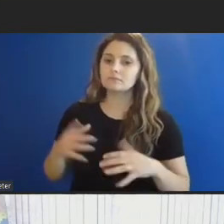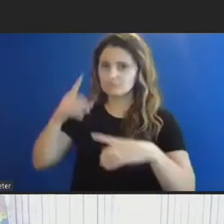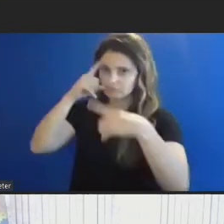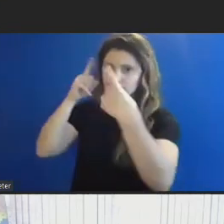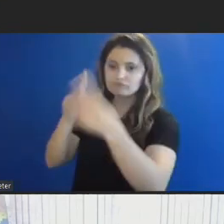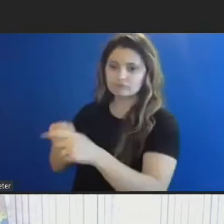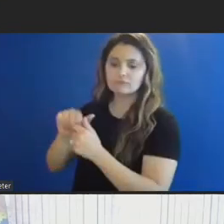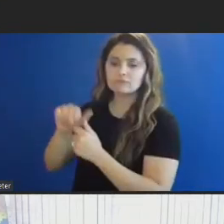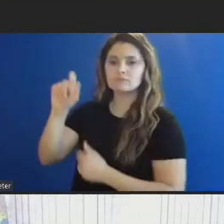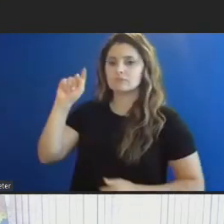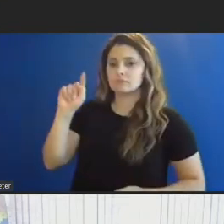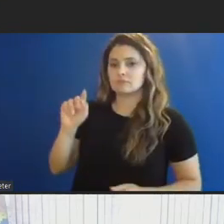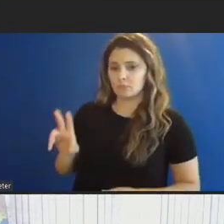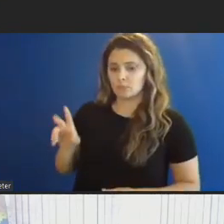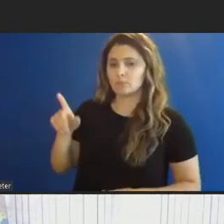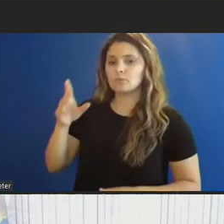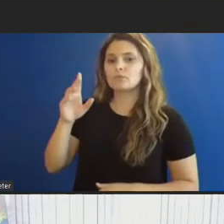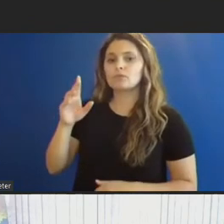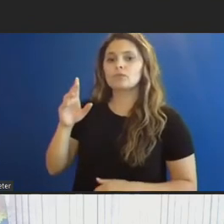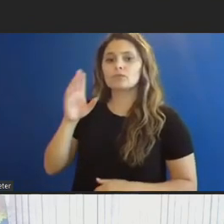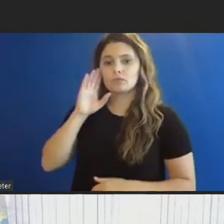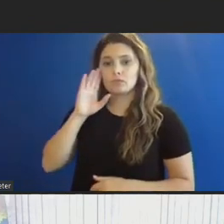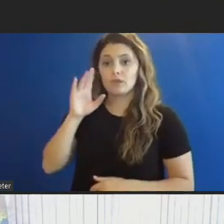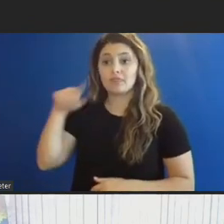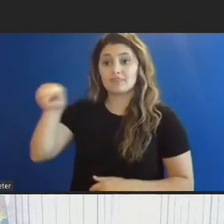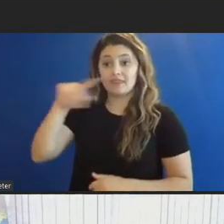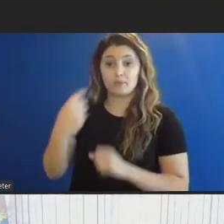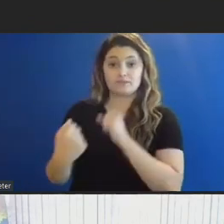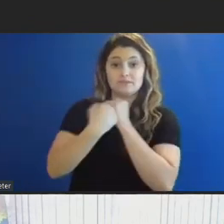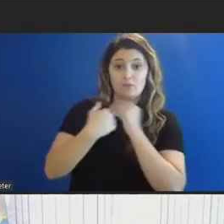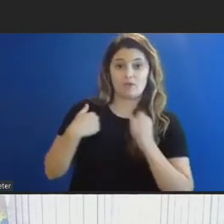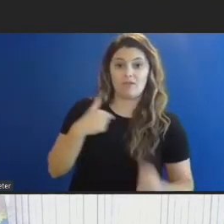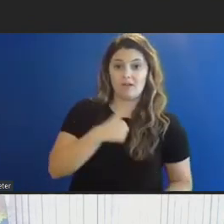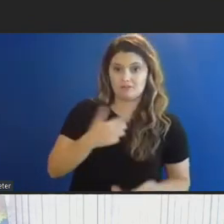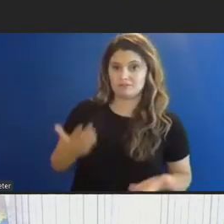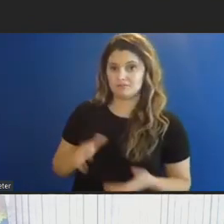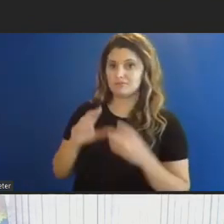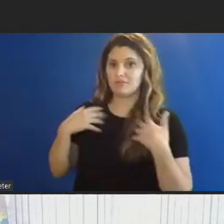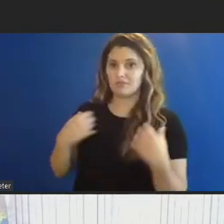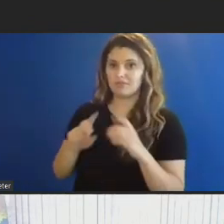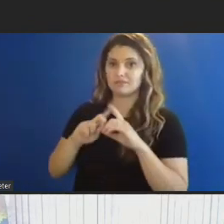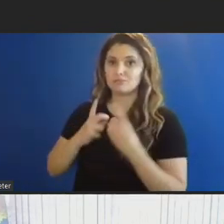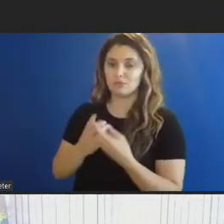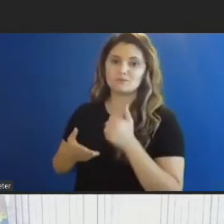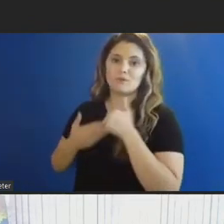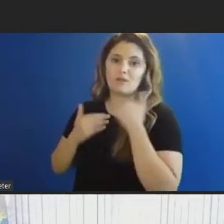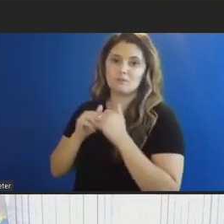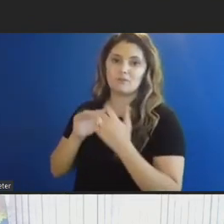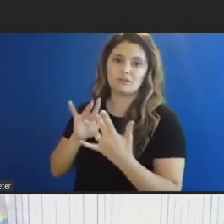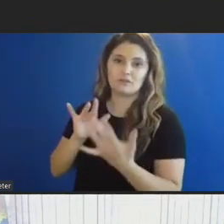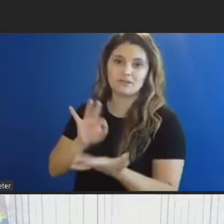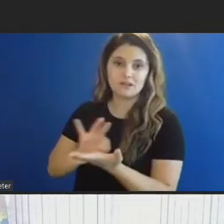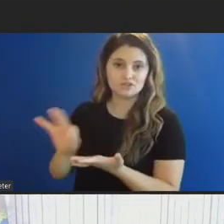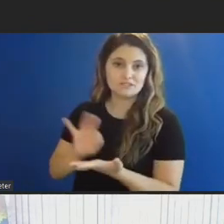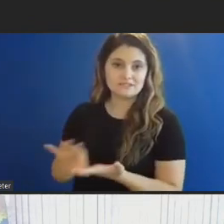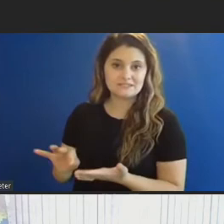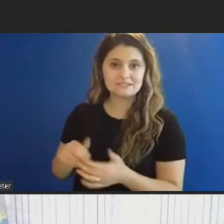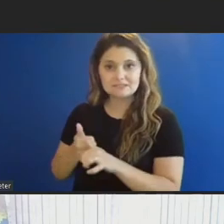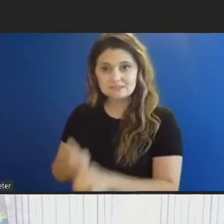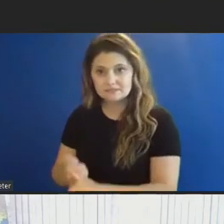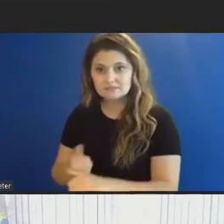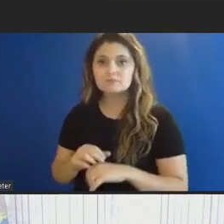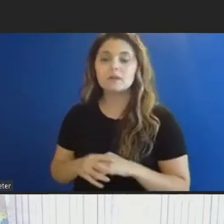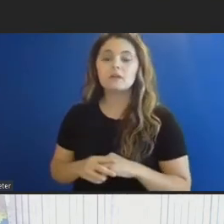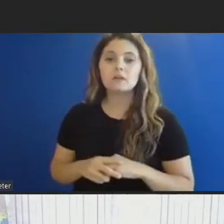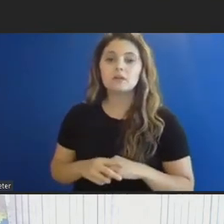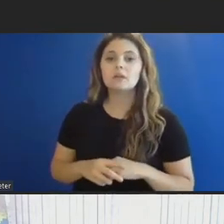Tech where they're going to be actually supporting us as the health department to assist with that contact tracing. But there is